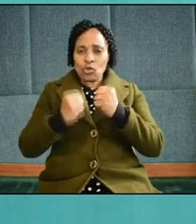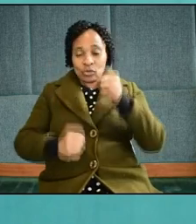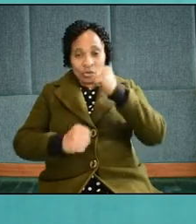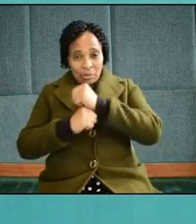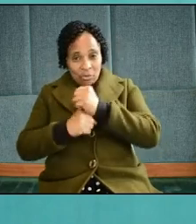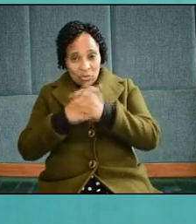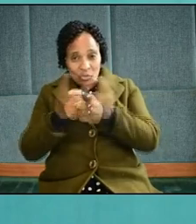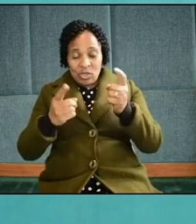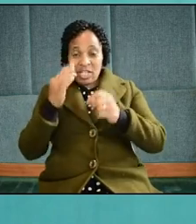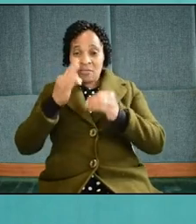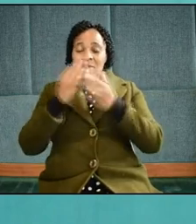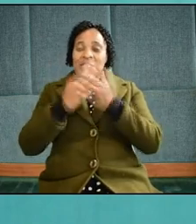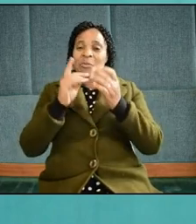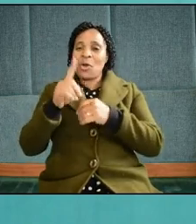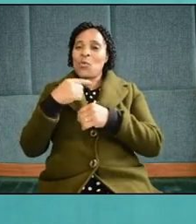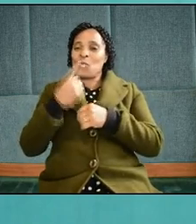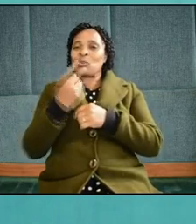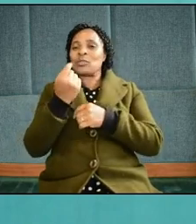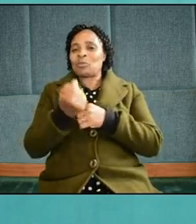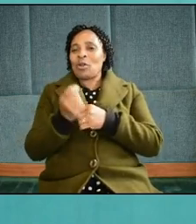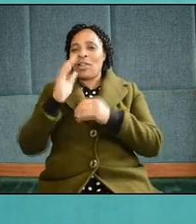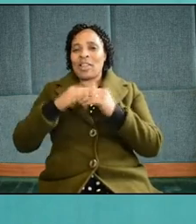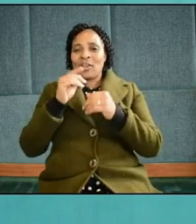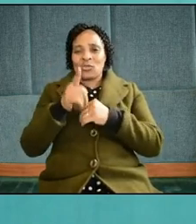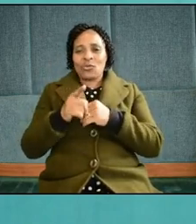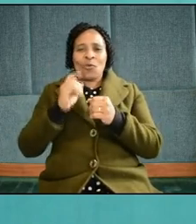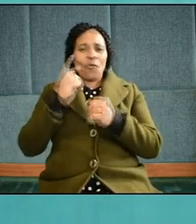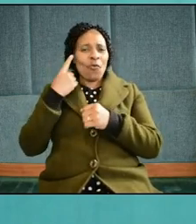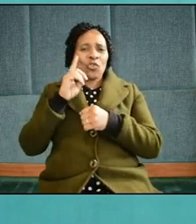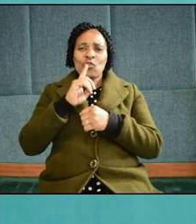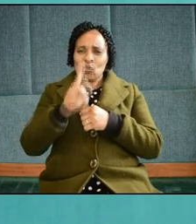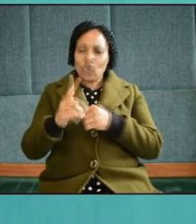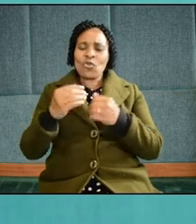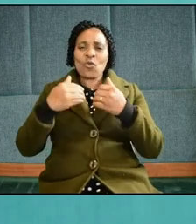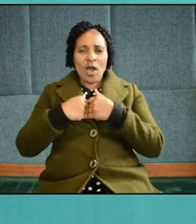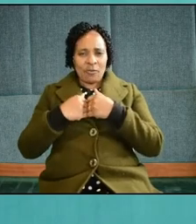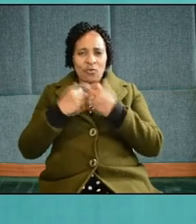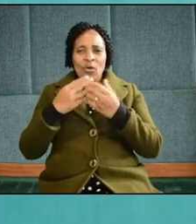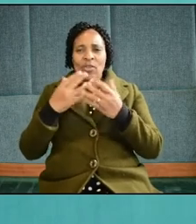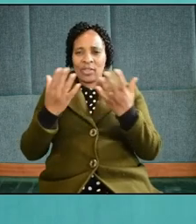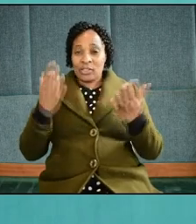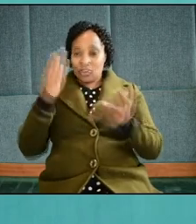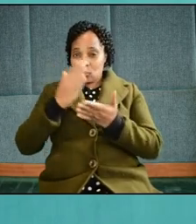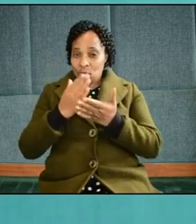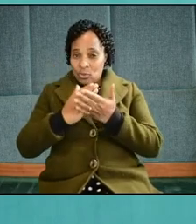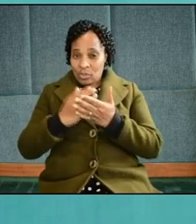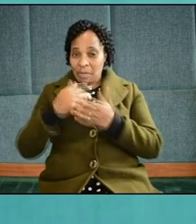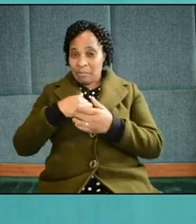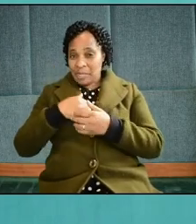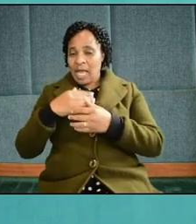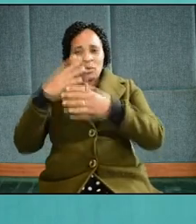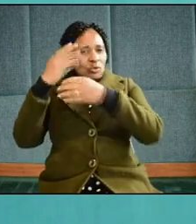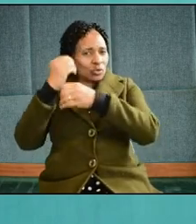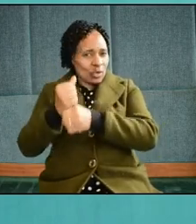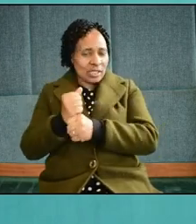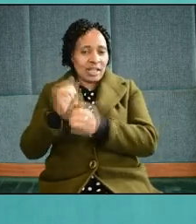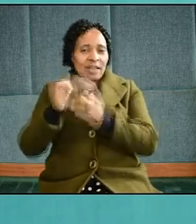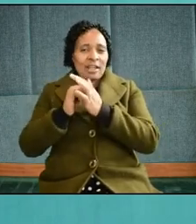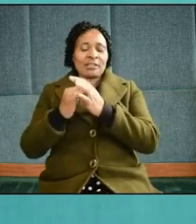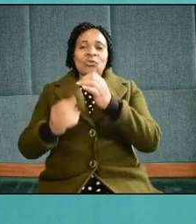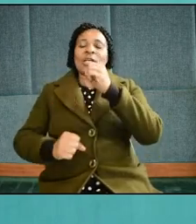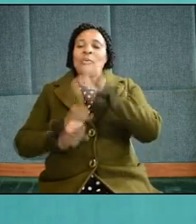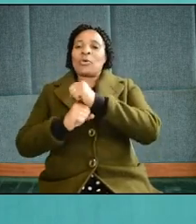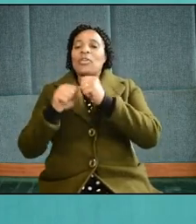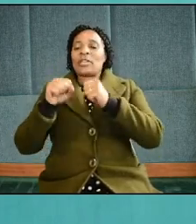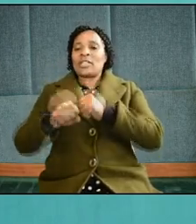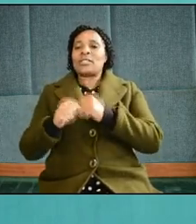me? If it's someone who's smaller than you, for sure you'd have your doubts. You'd be truly, I just cannot trust that you're going to support